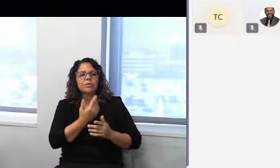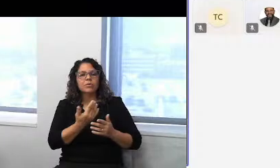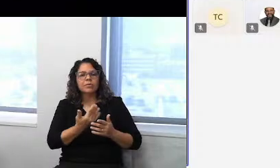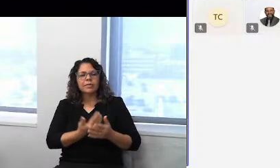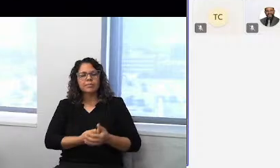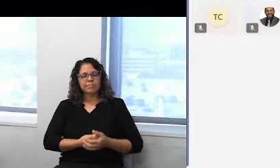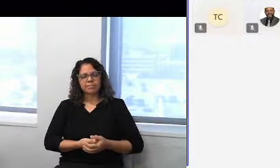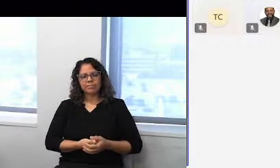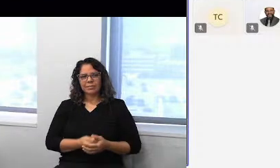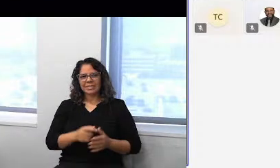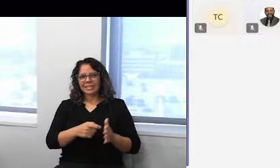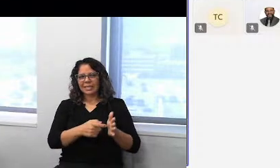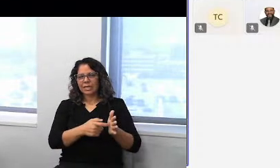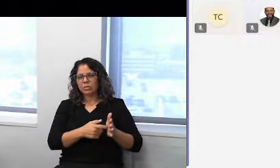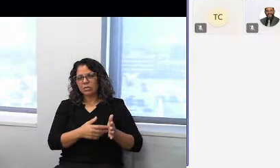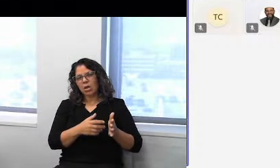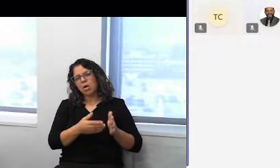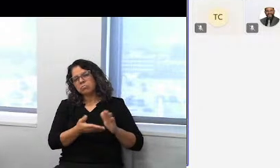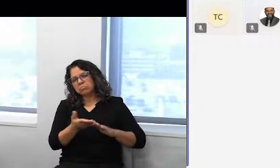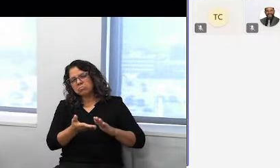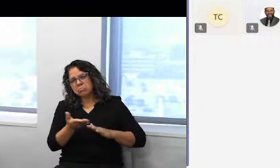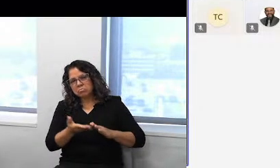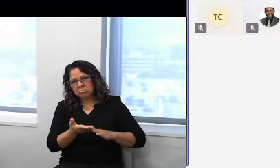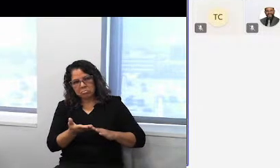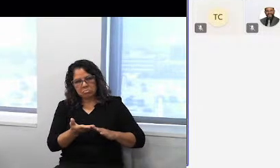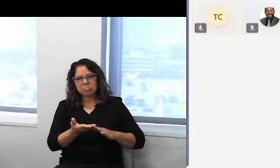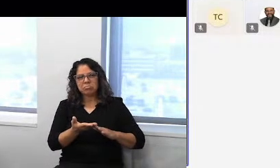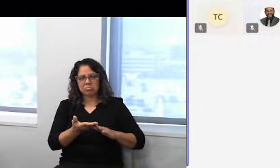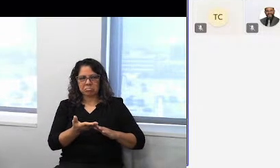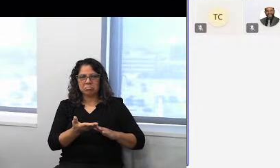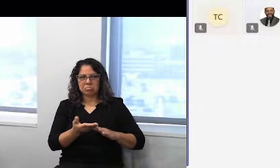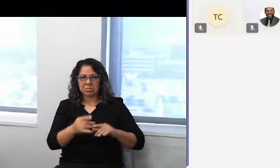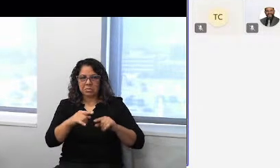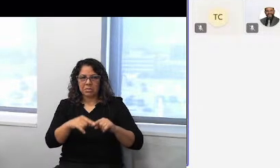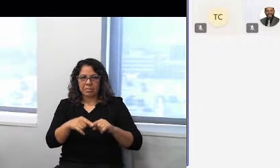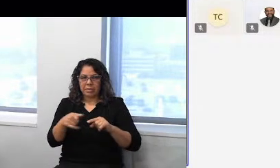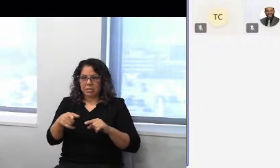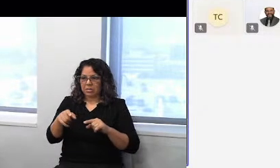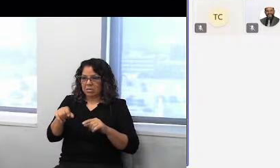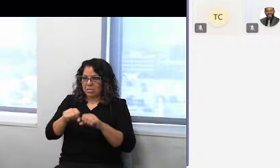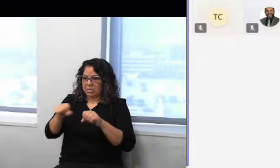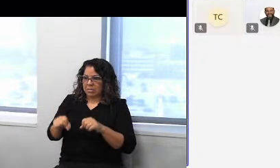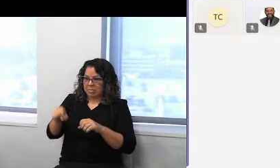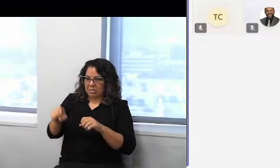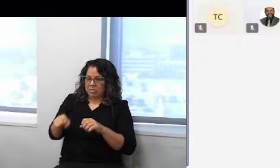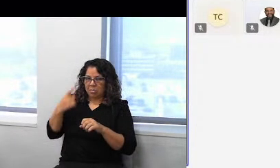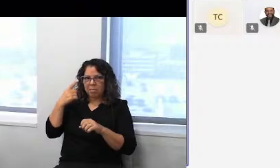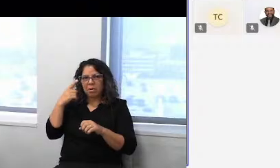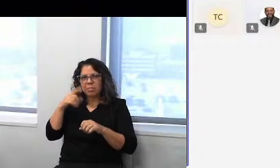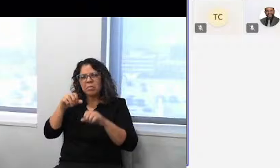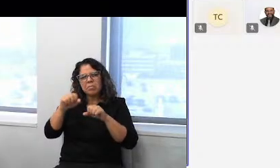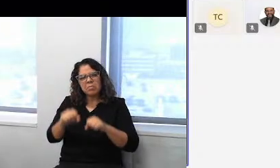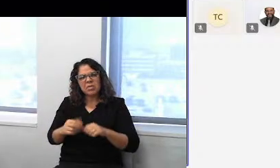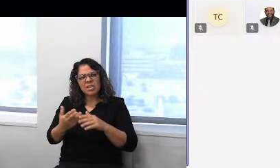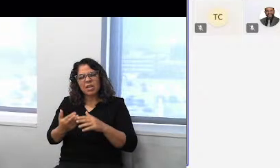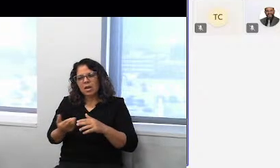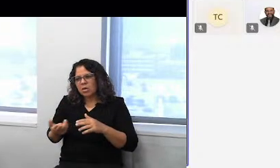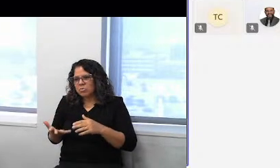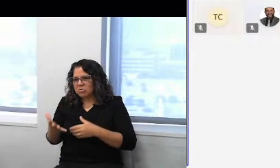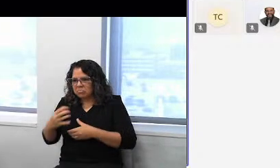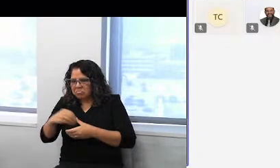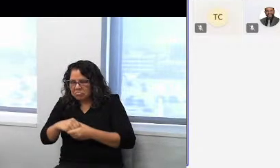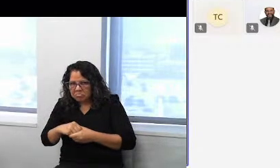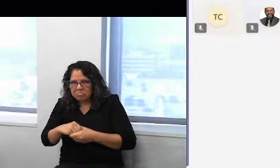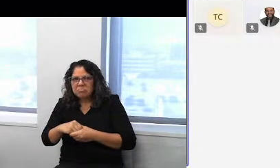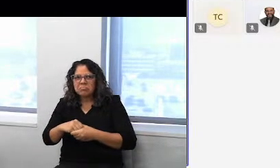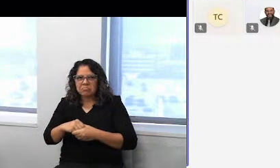requirements based on the needs of the system. Yeah, in order to address it, to integrate a resource is that what you both are referring to, that's what you're